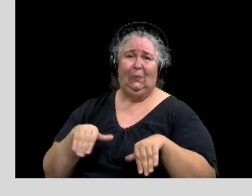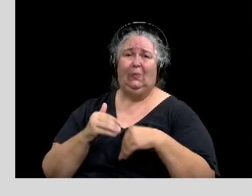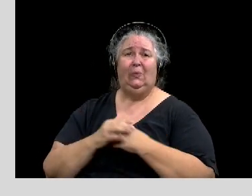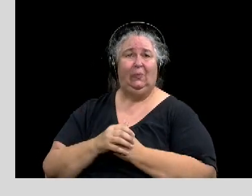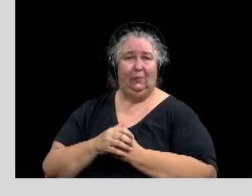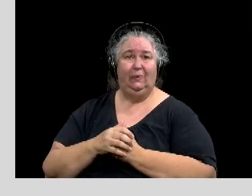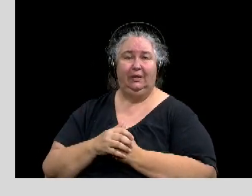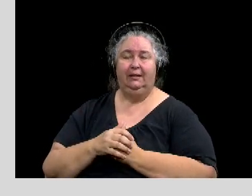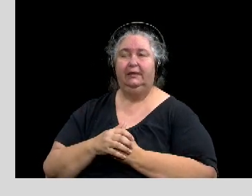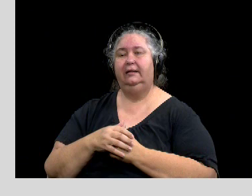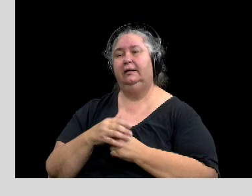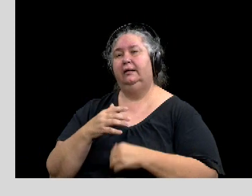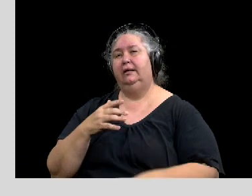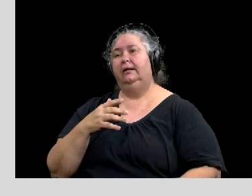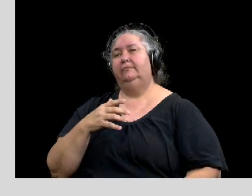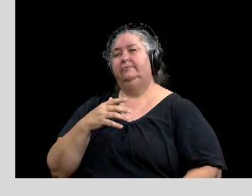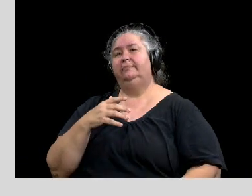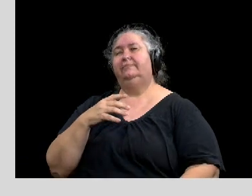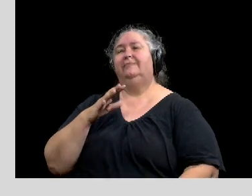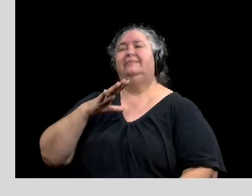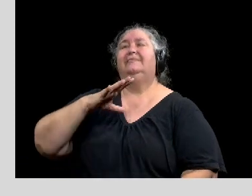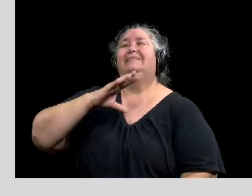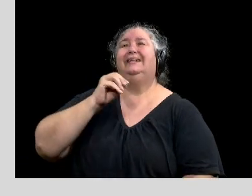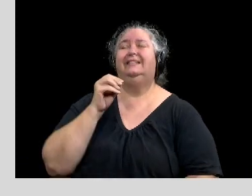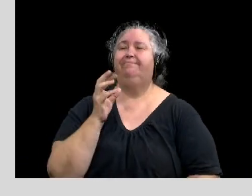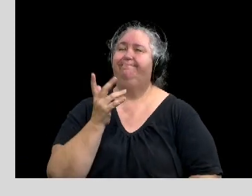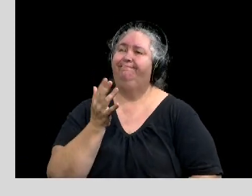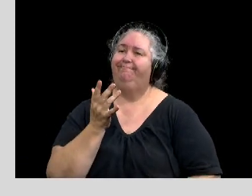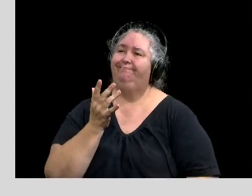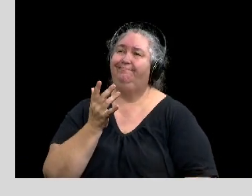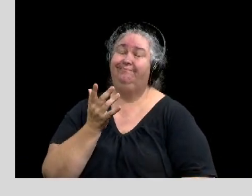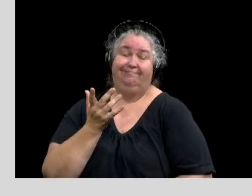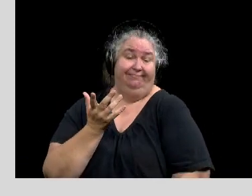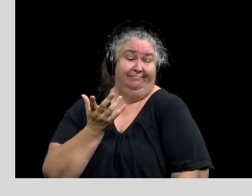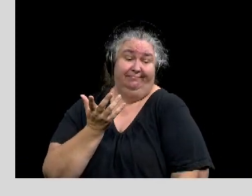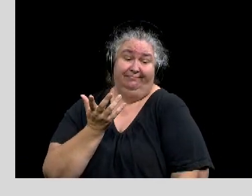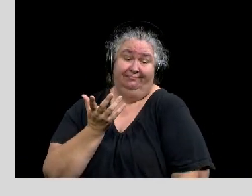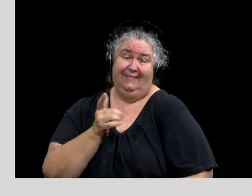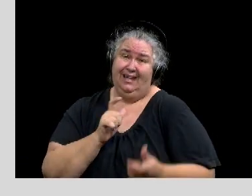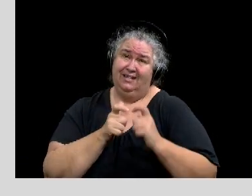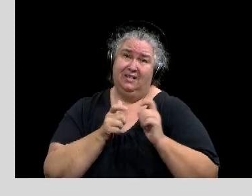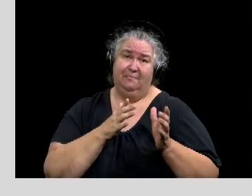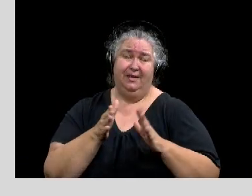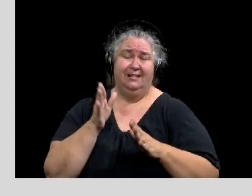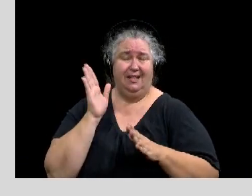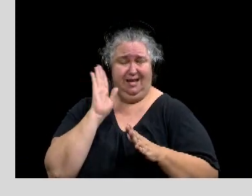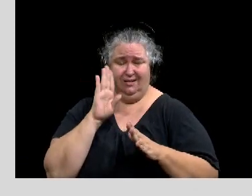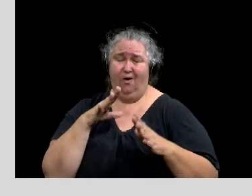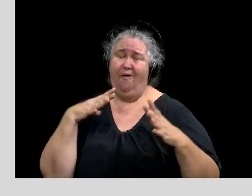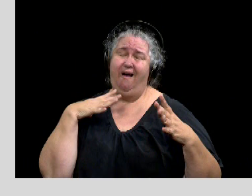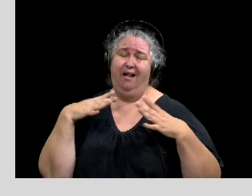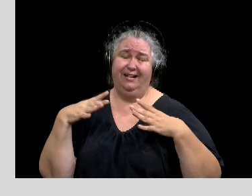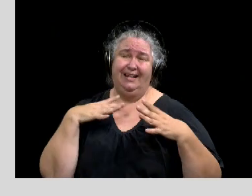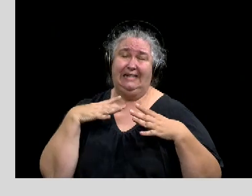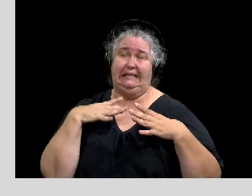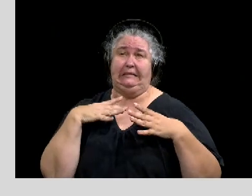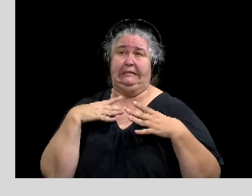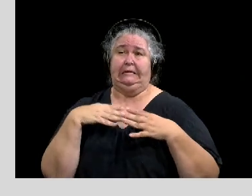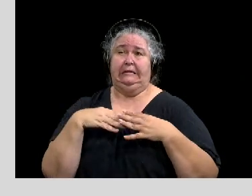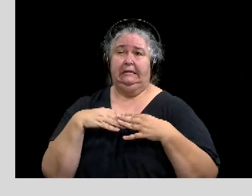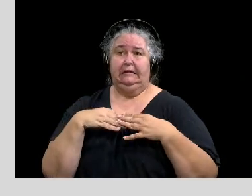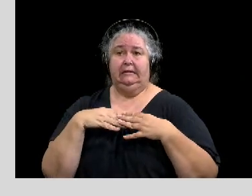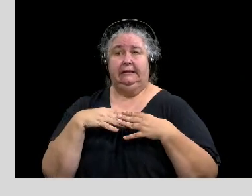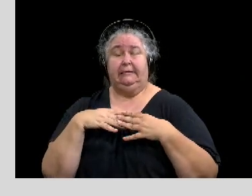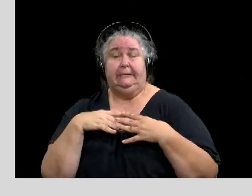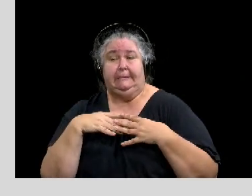And then the last thing that we can do is adjust our plans. Holidays this year pose a unique risk. And